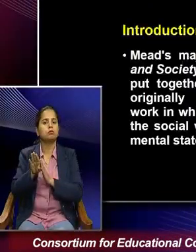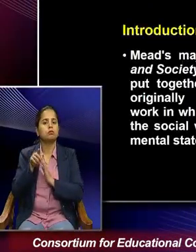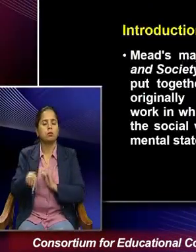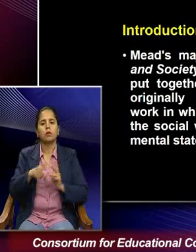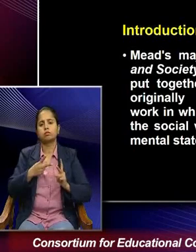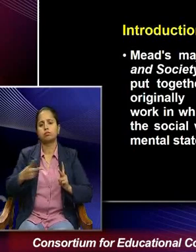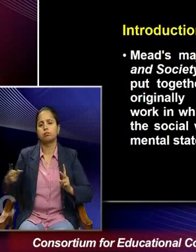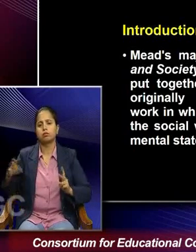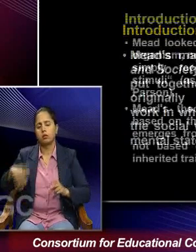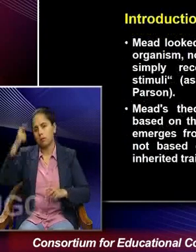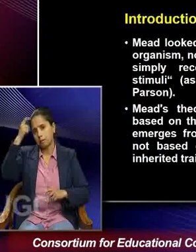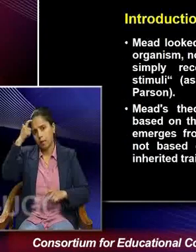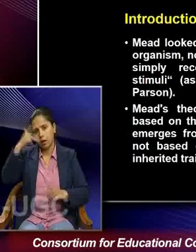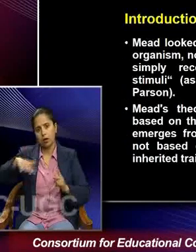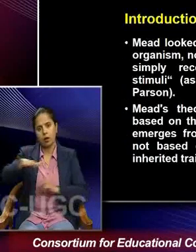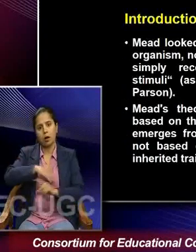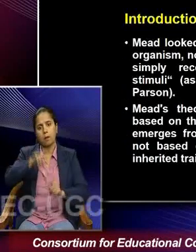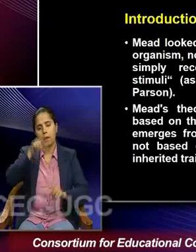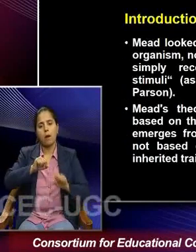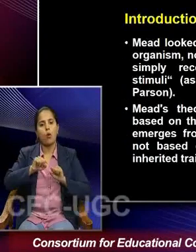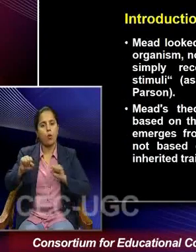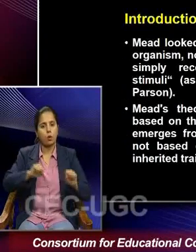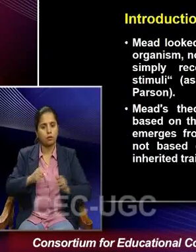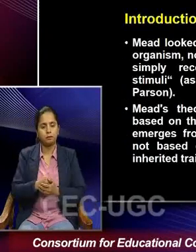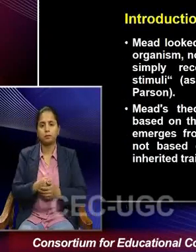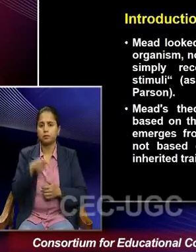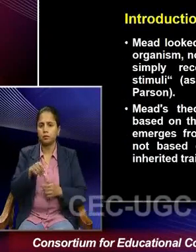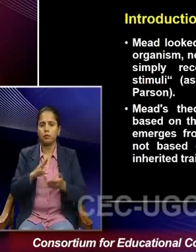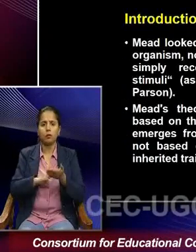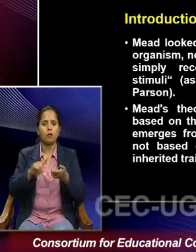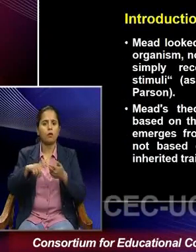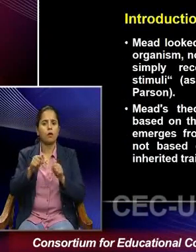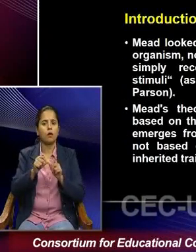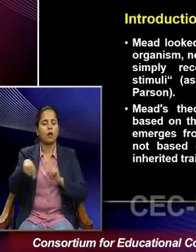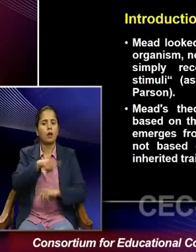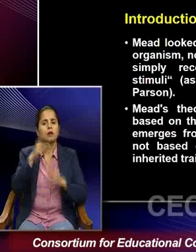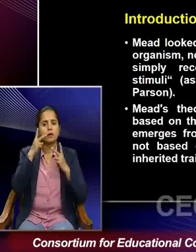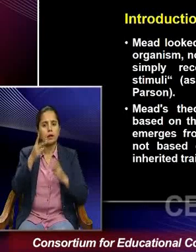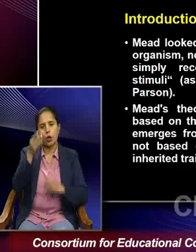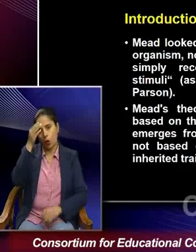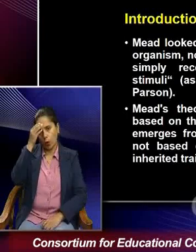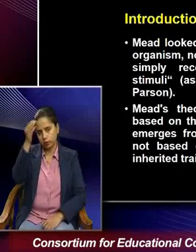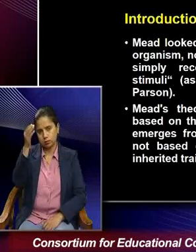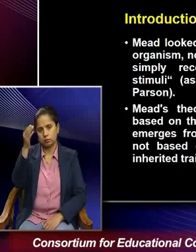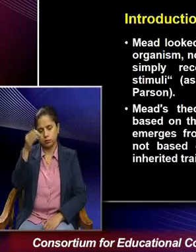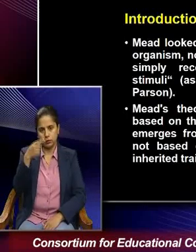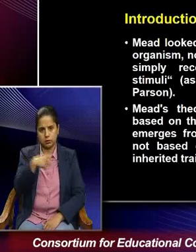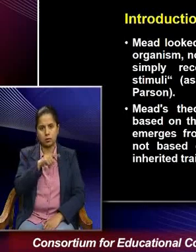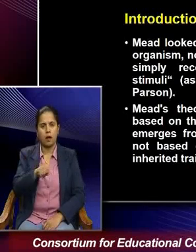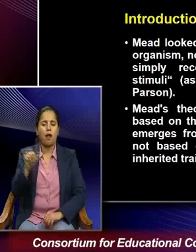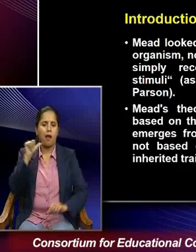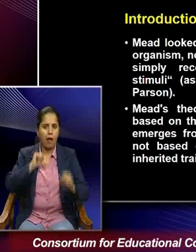various mental states in the individual. So Mead was looking at the concept of self as an